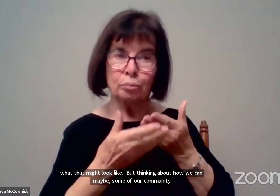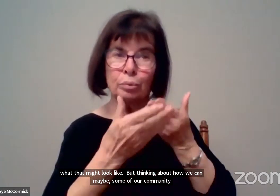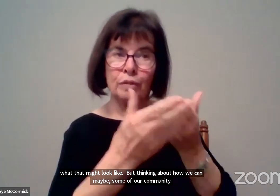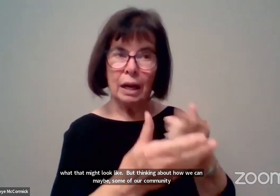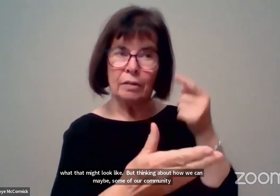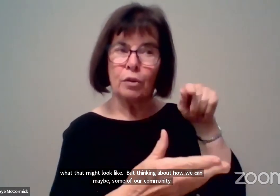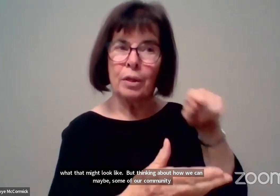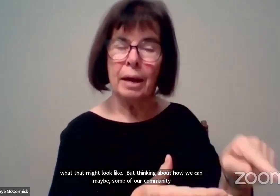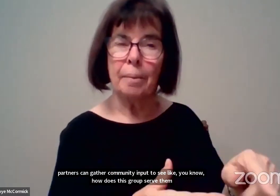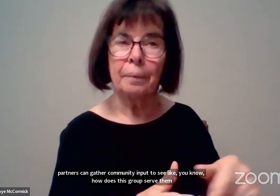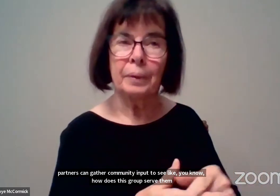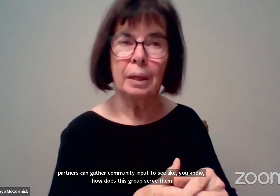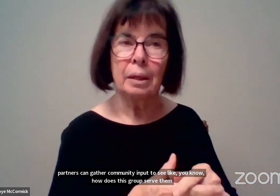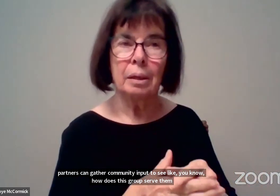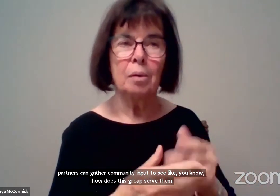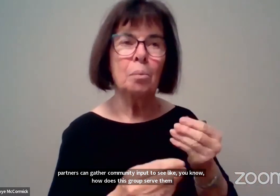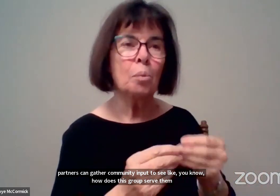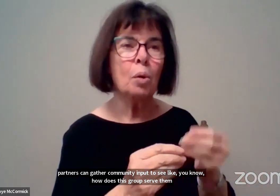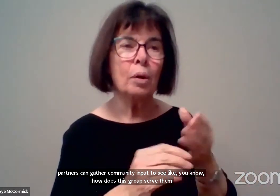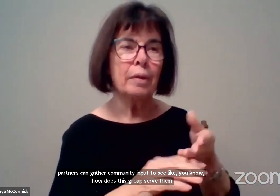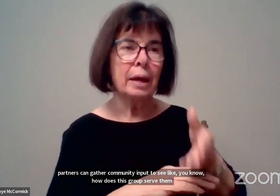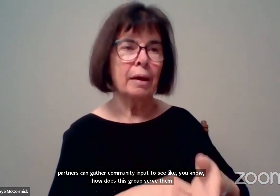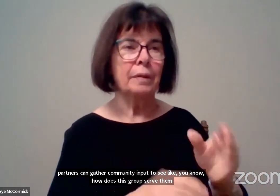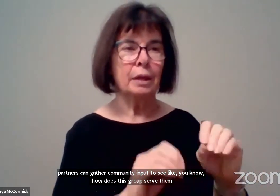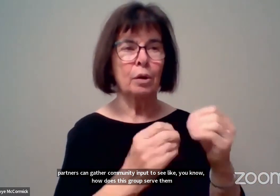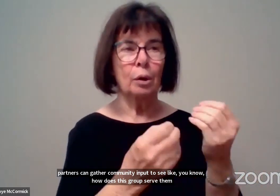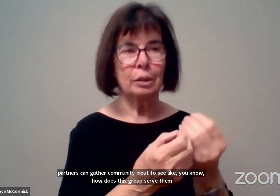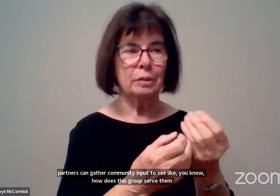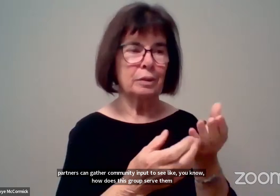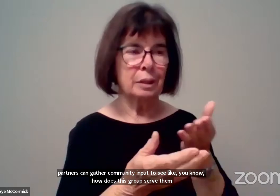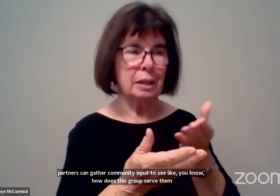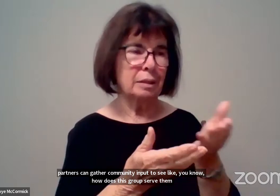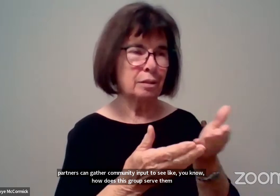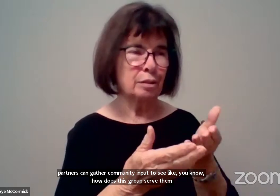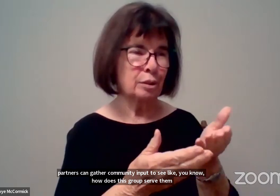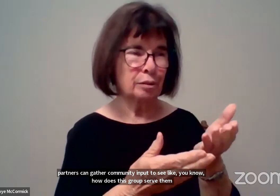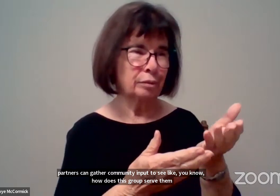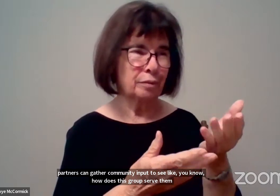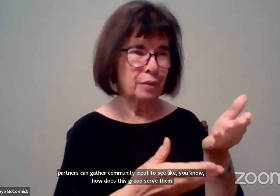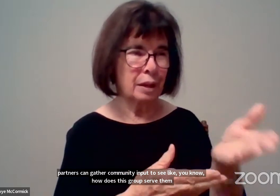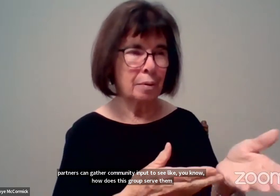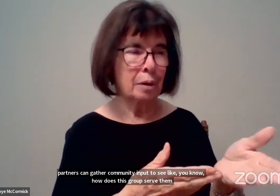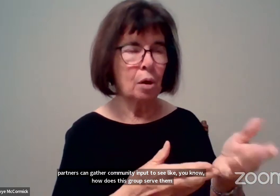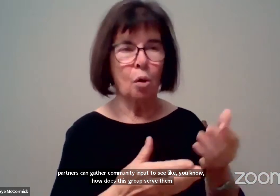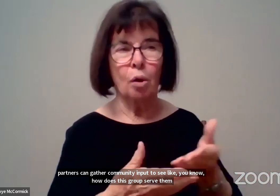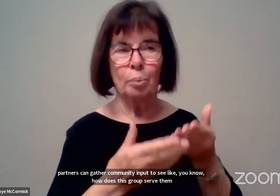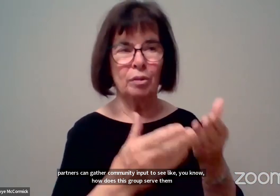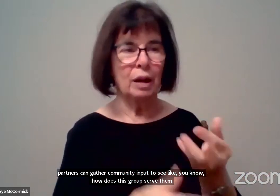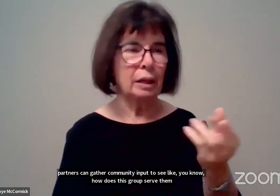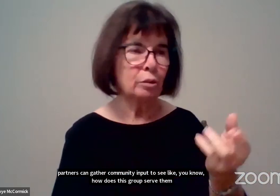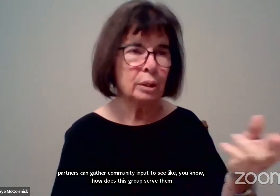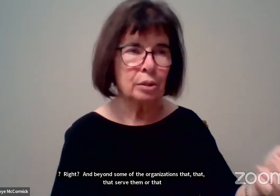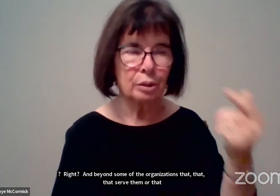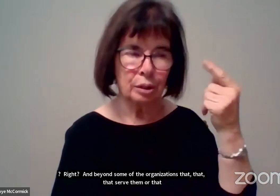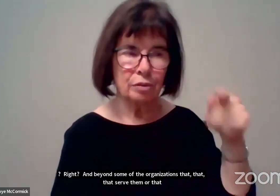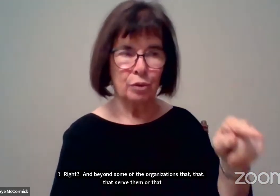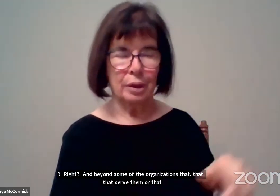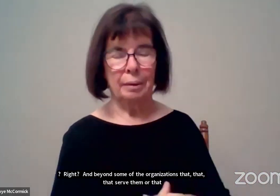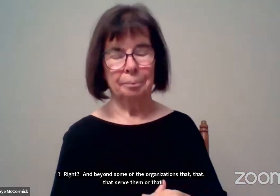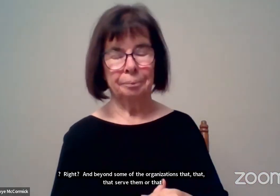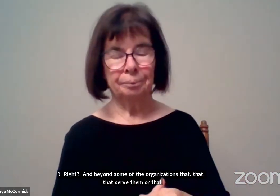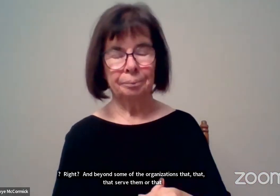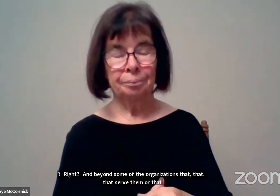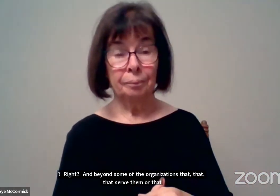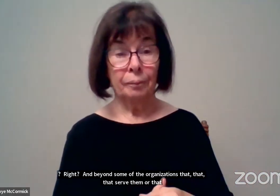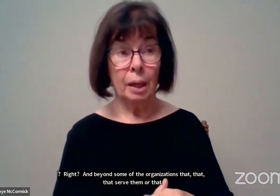the organizations that serve them or that provide resources for them,